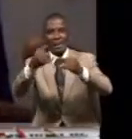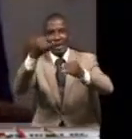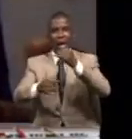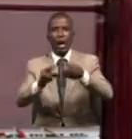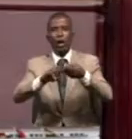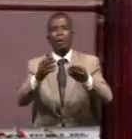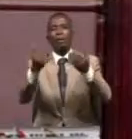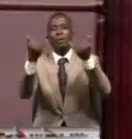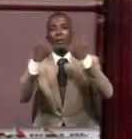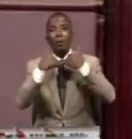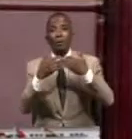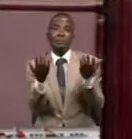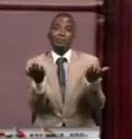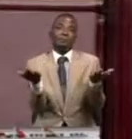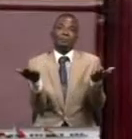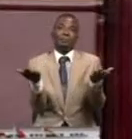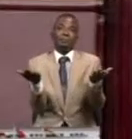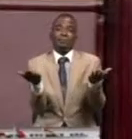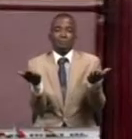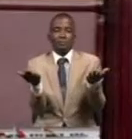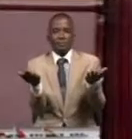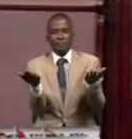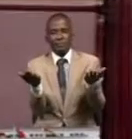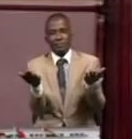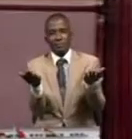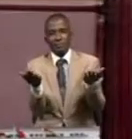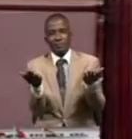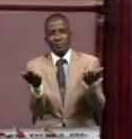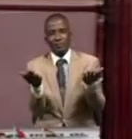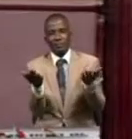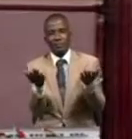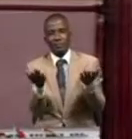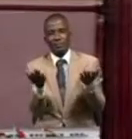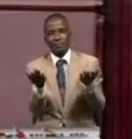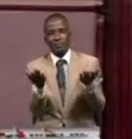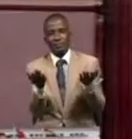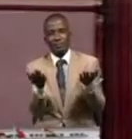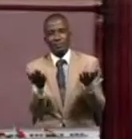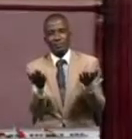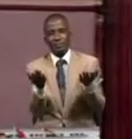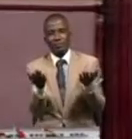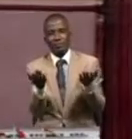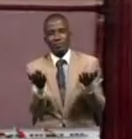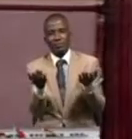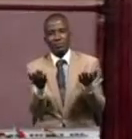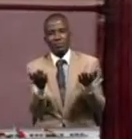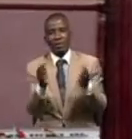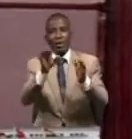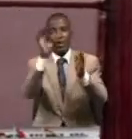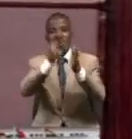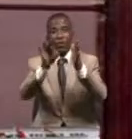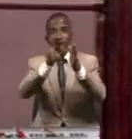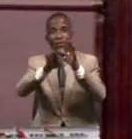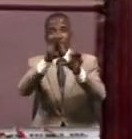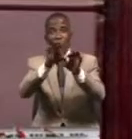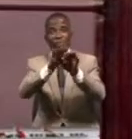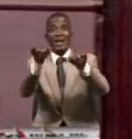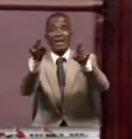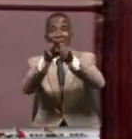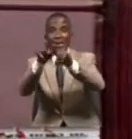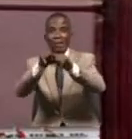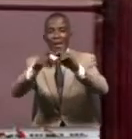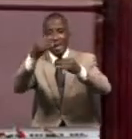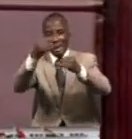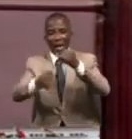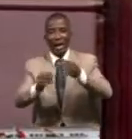just take your time. So I'm saying The number of votes cast is the same. yes, hold on. I'm